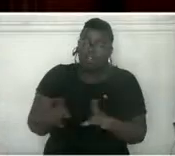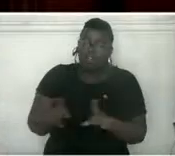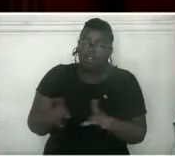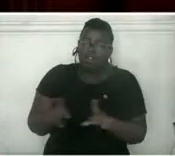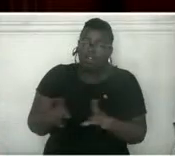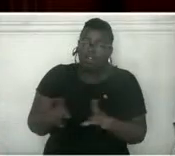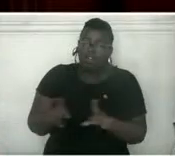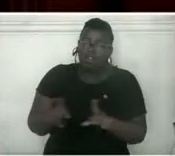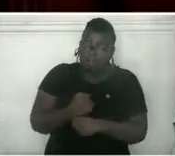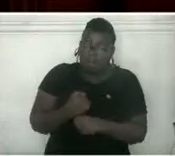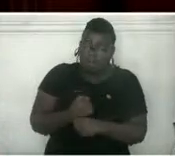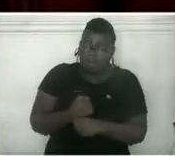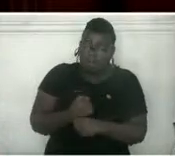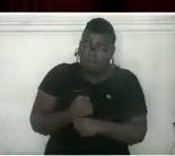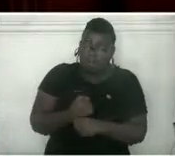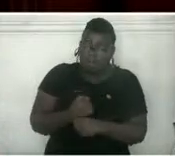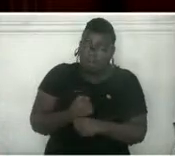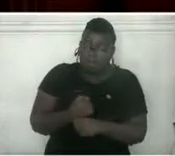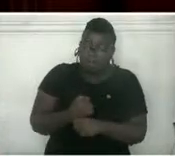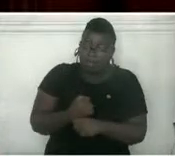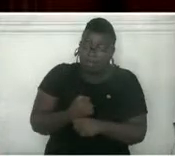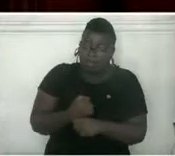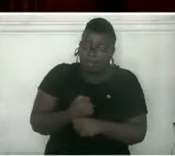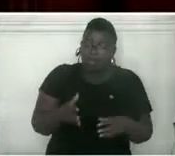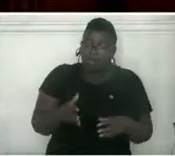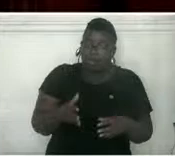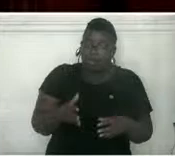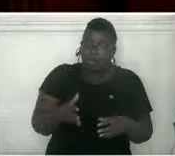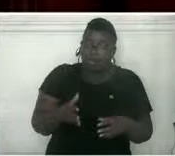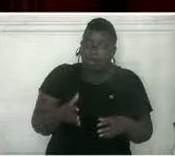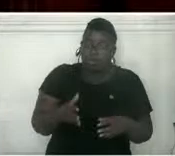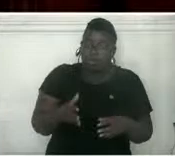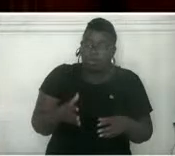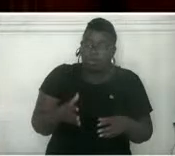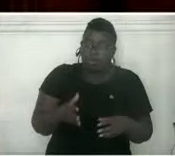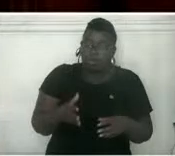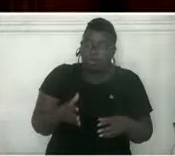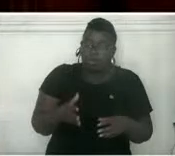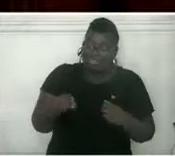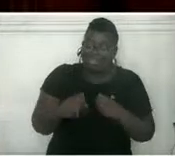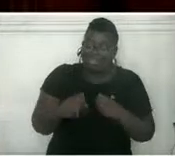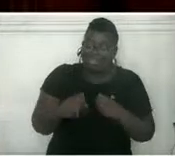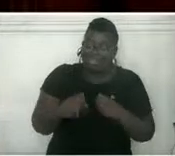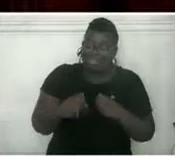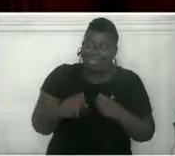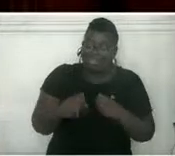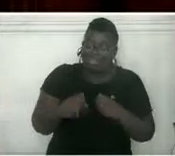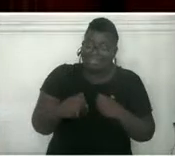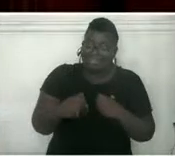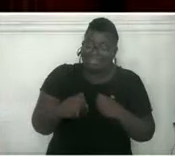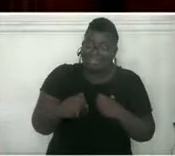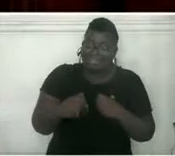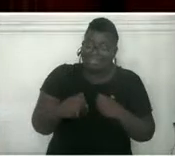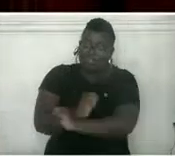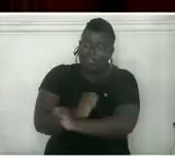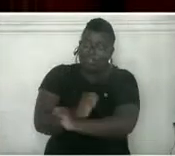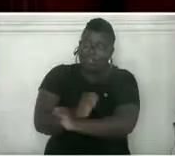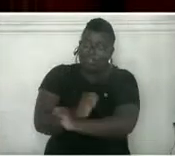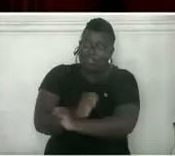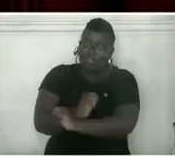goods that are procured in the country. Avail land for industrial development in